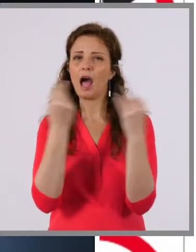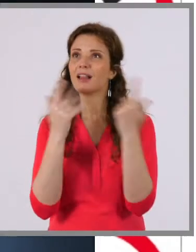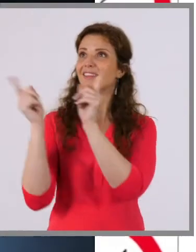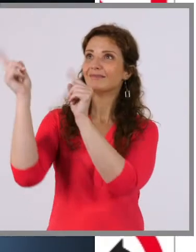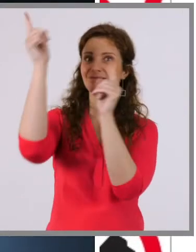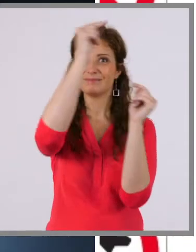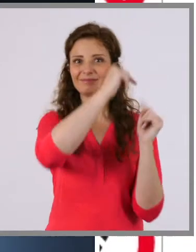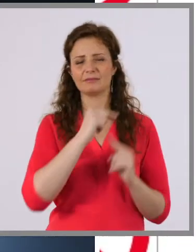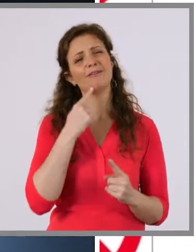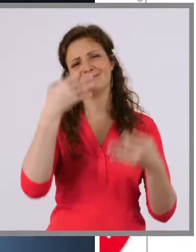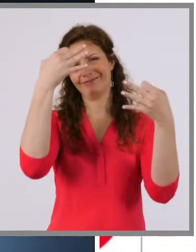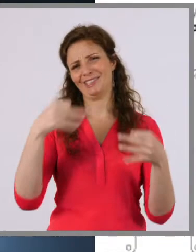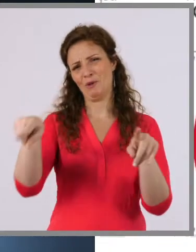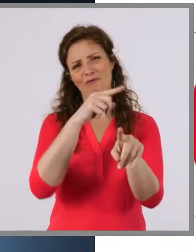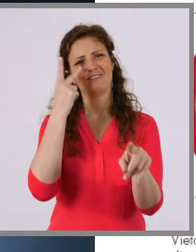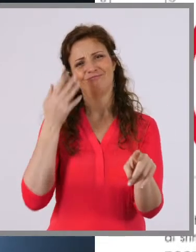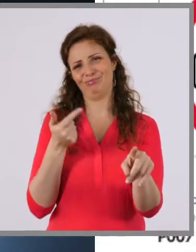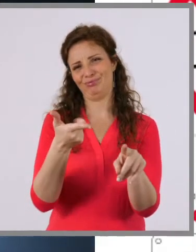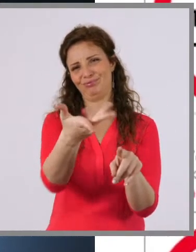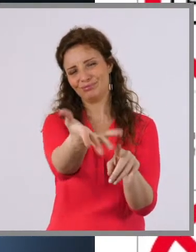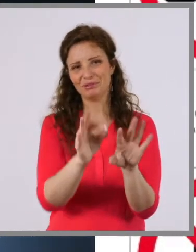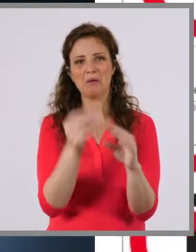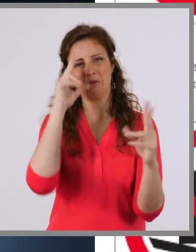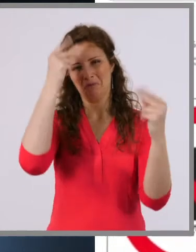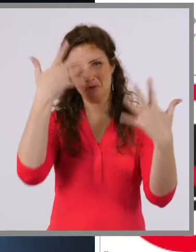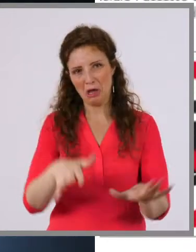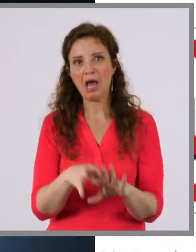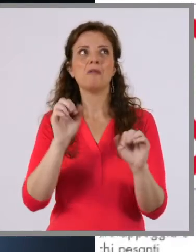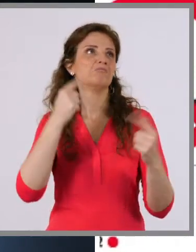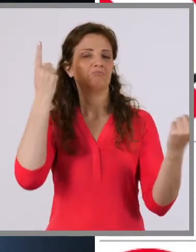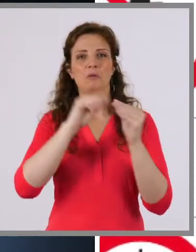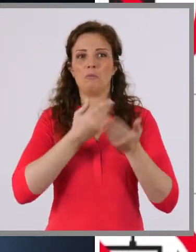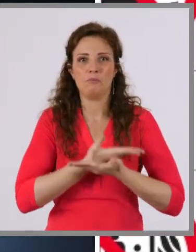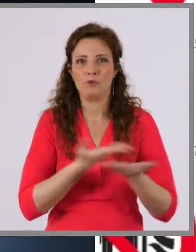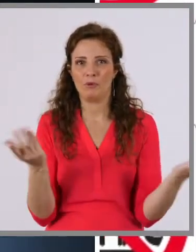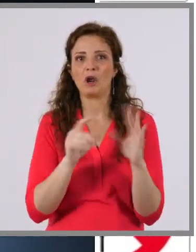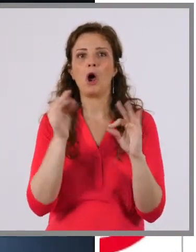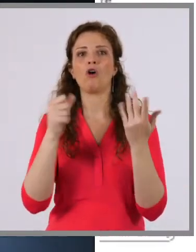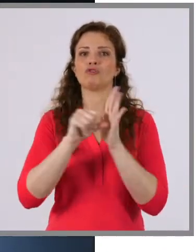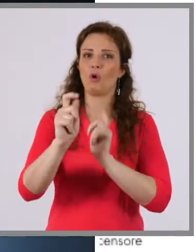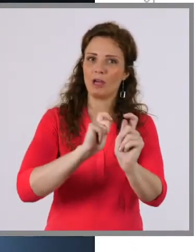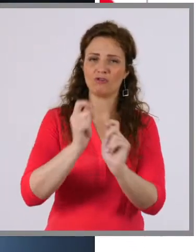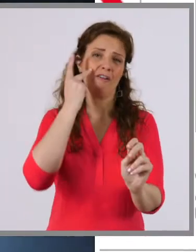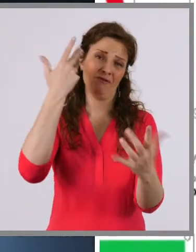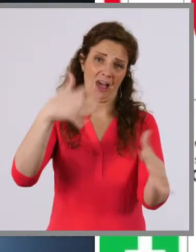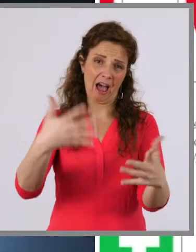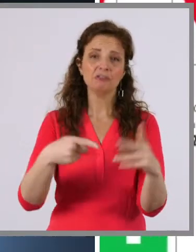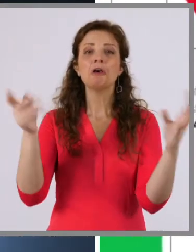While you may be familiar with many of the safety signs that are commonly shown in public places, department stores and meeting